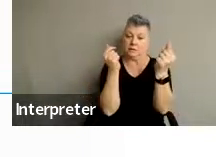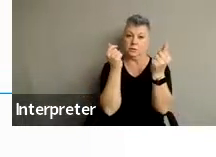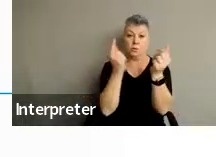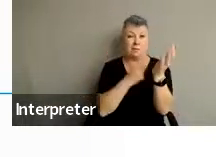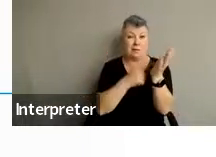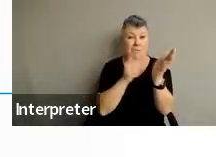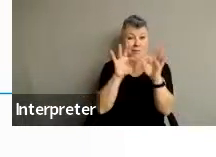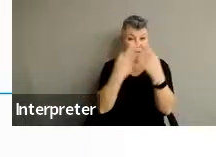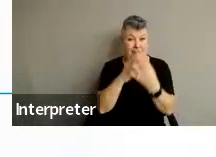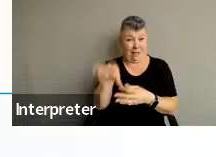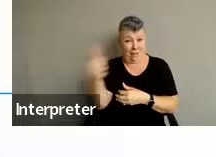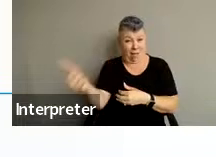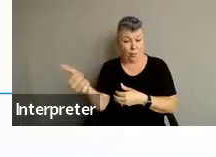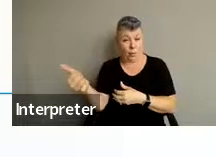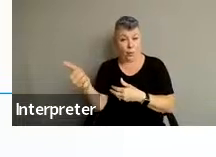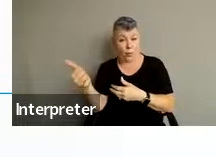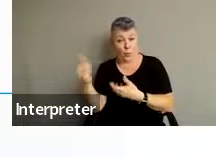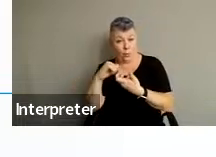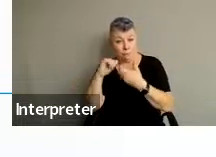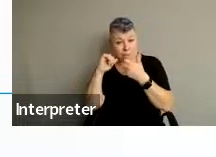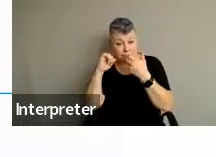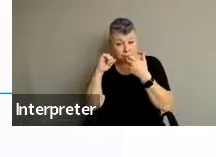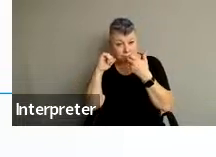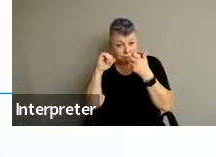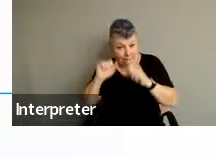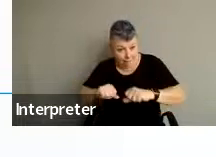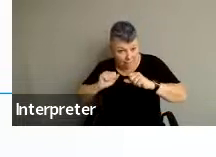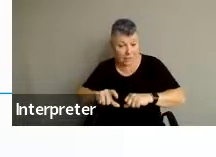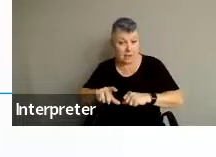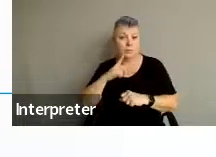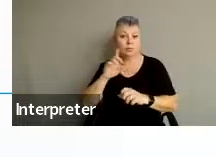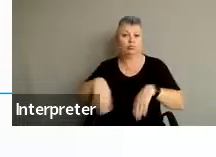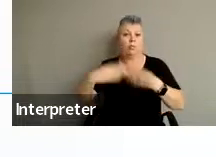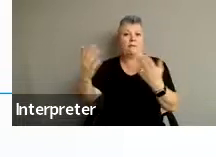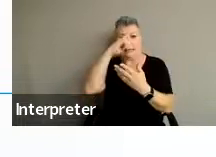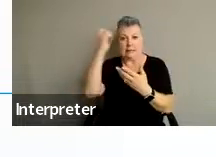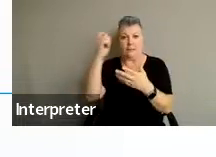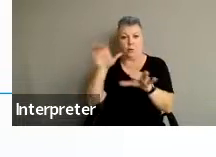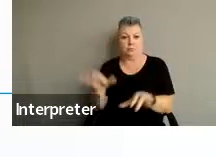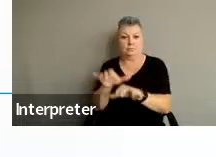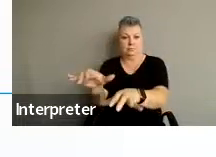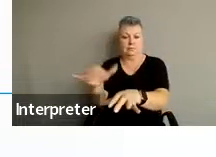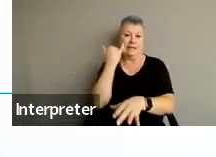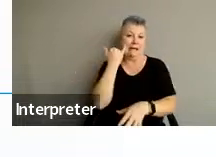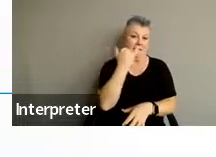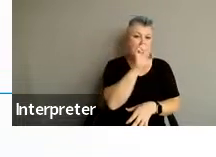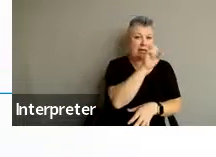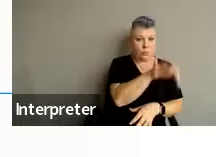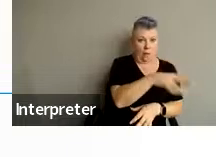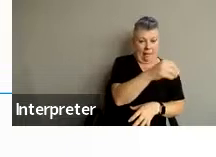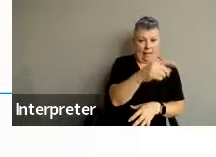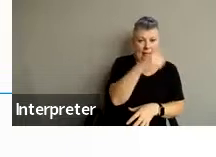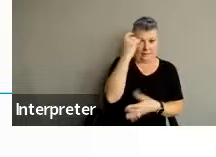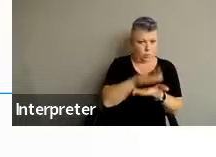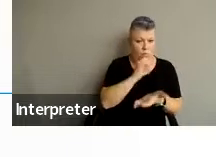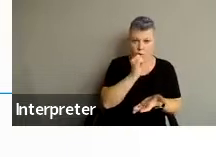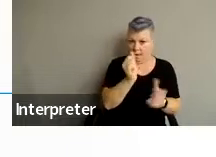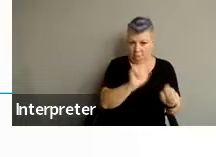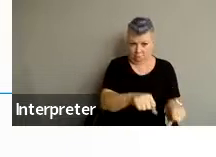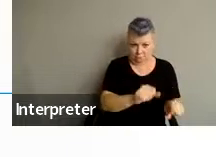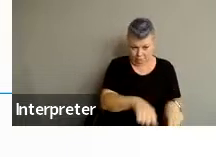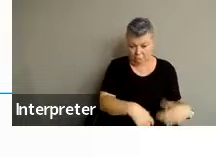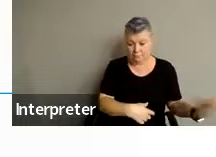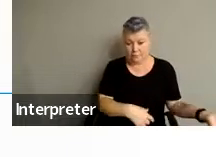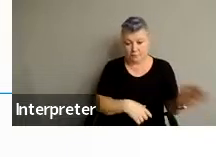other means of providing summer activities rather than going to ESY or the summer school. Transportation has